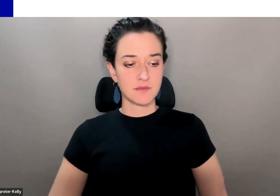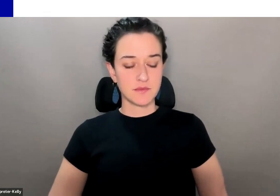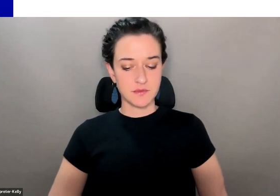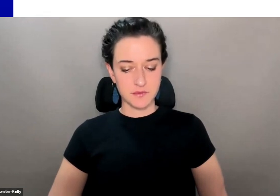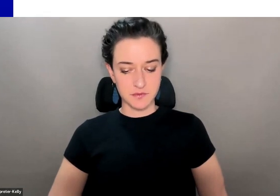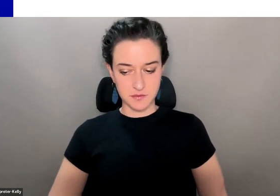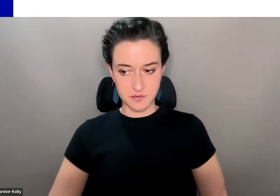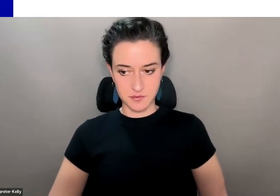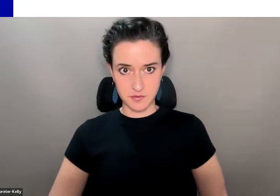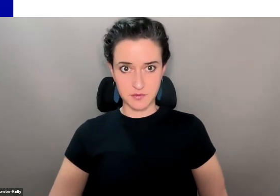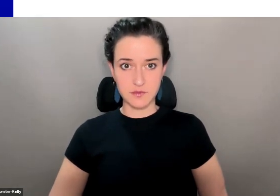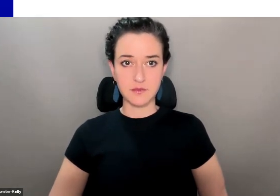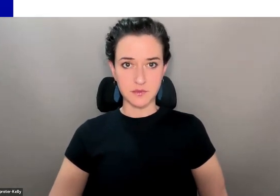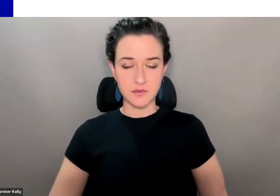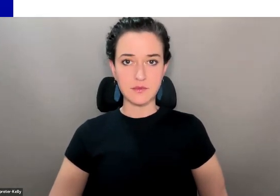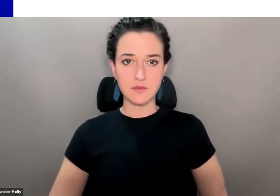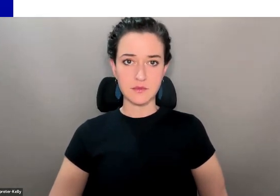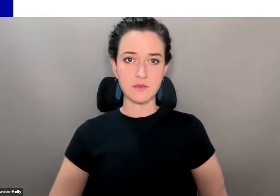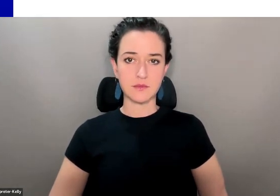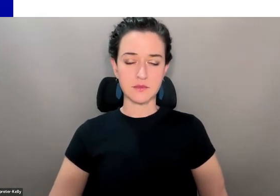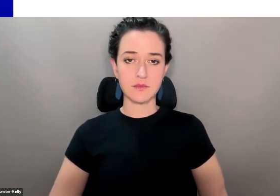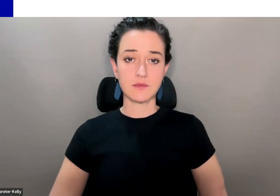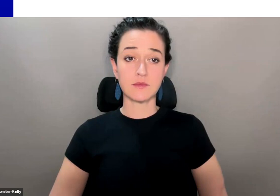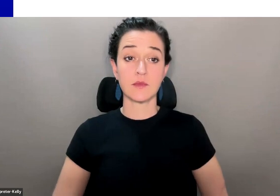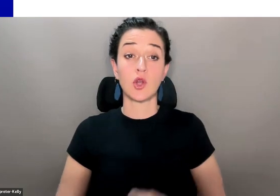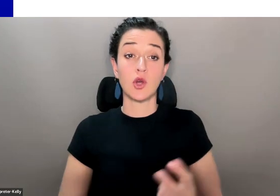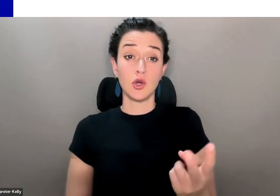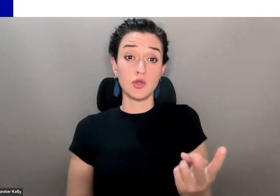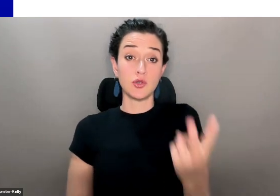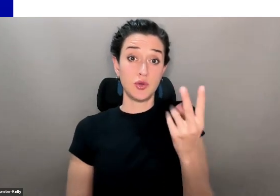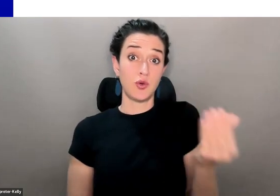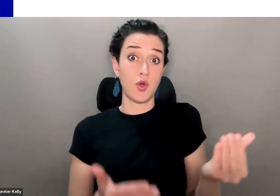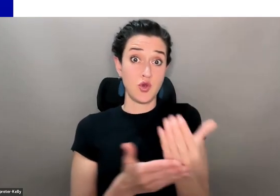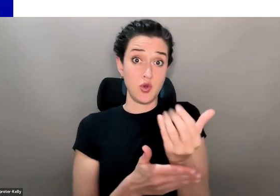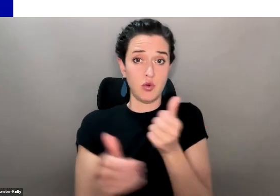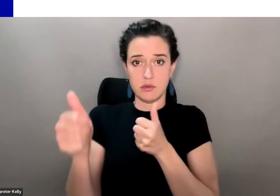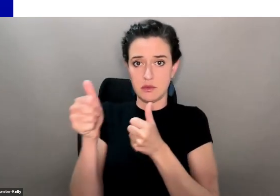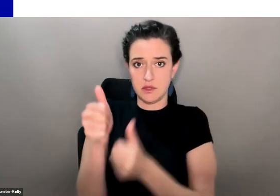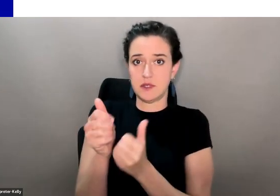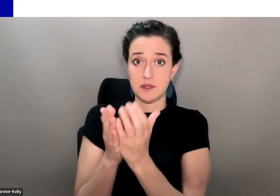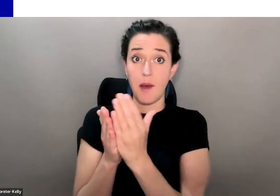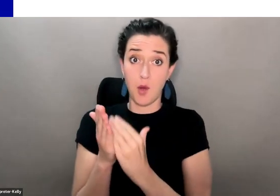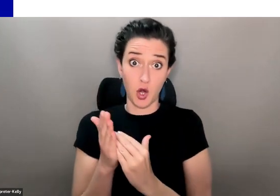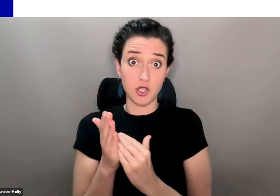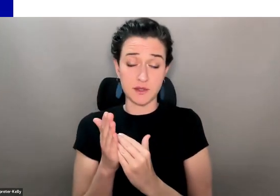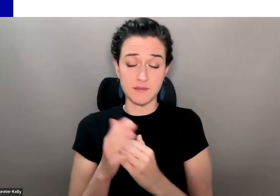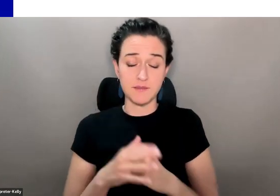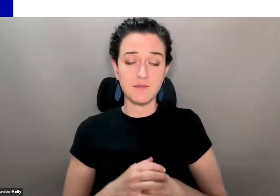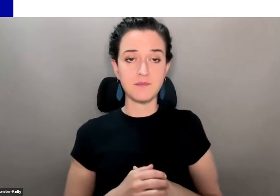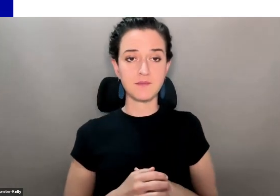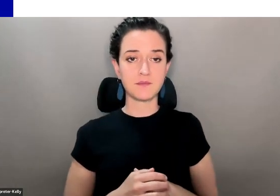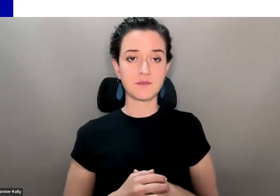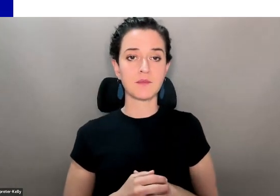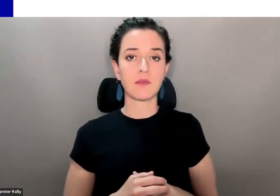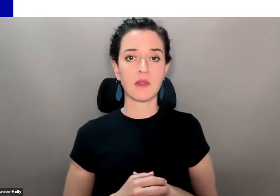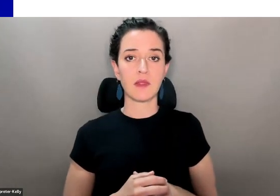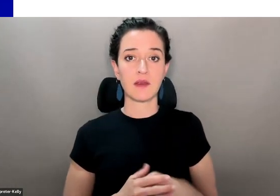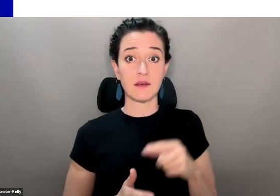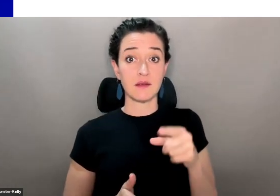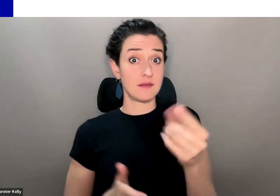So now we're getting into two new subparts that adopt enforceable standards, as Melanie mentioned, for the first